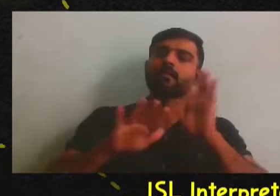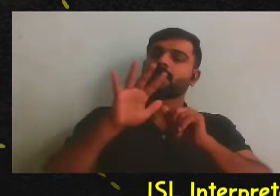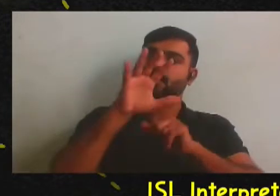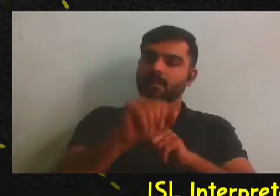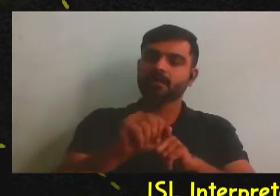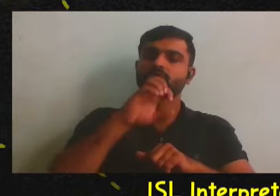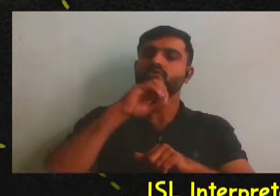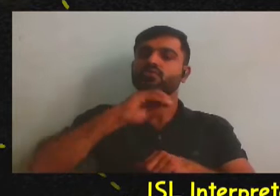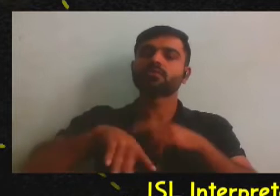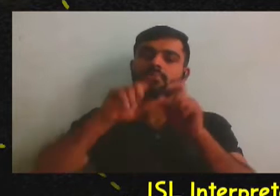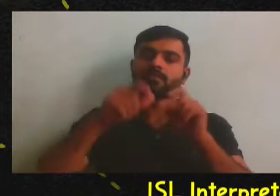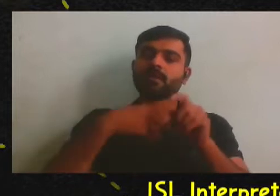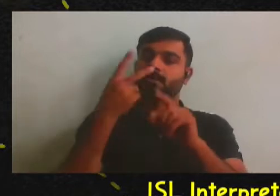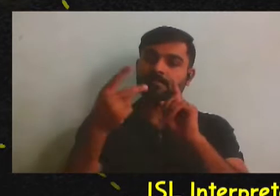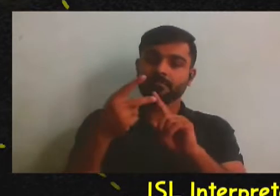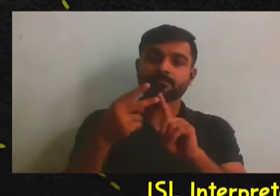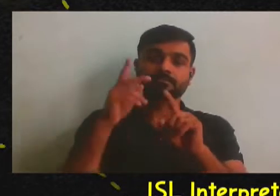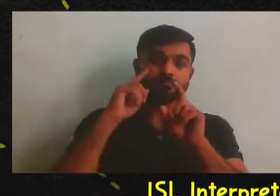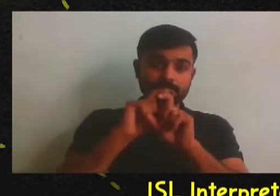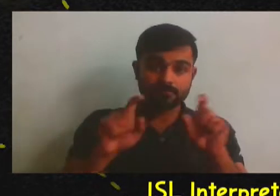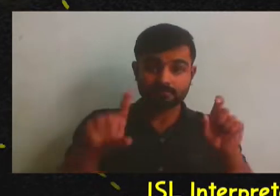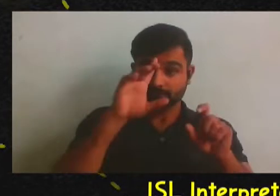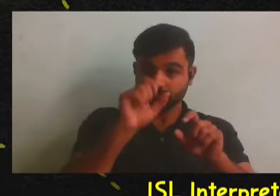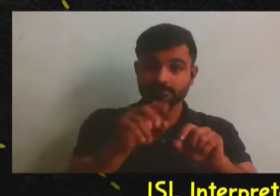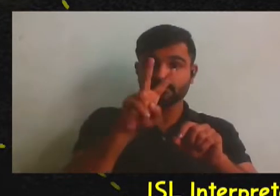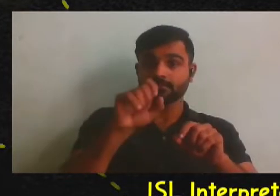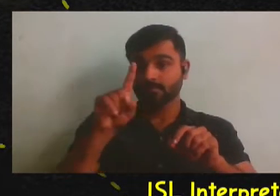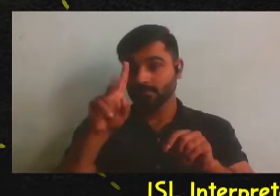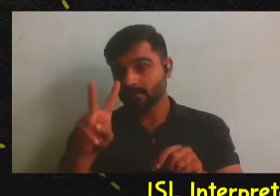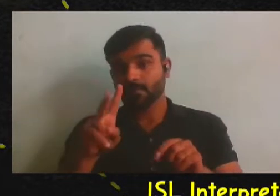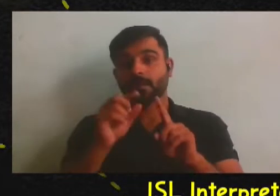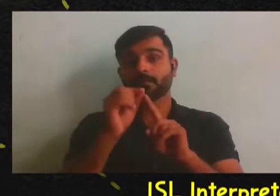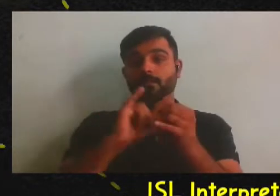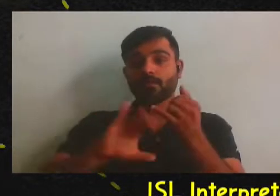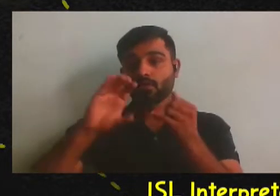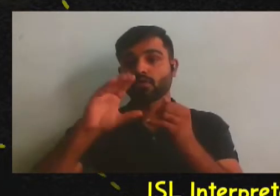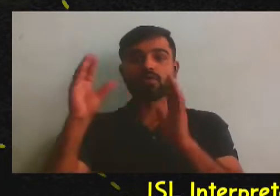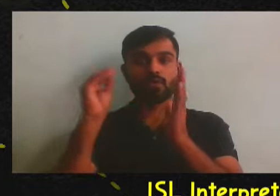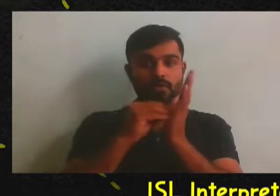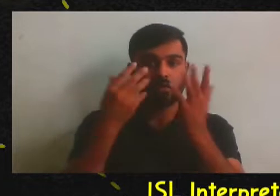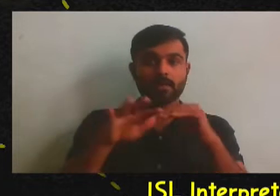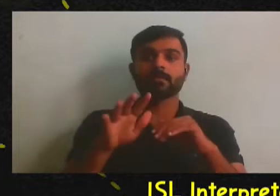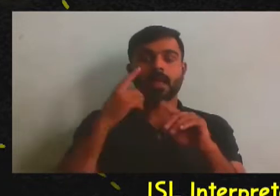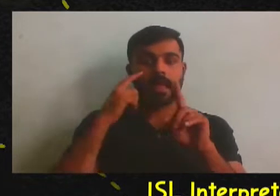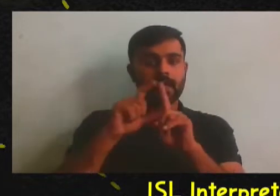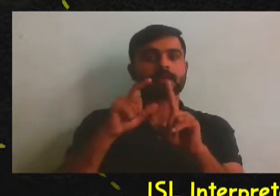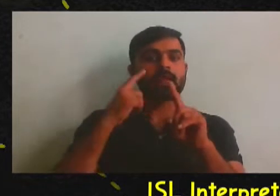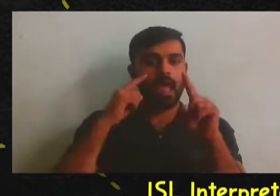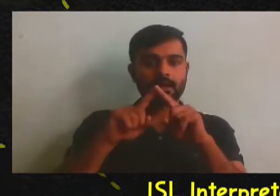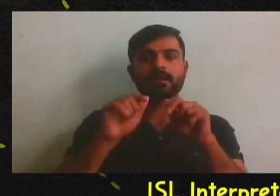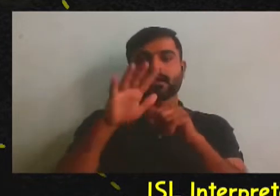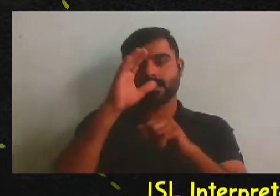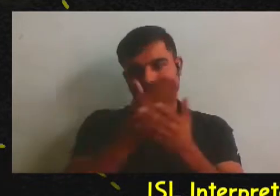young people. The second, what was clear, you'll remember 2012, POCSO was enacted, and we already had the IT Act to layer it with